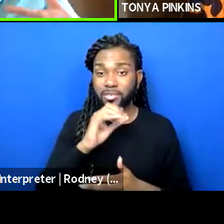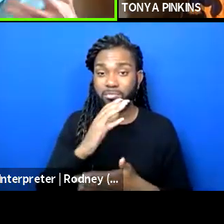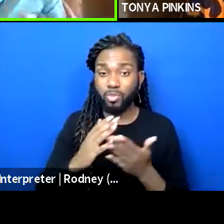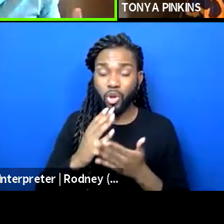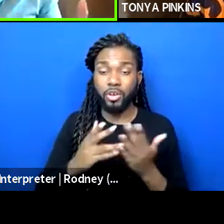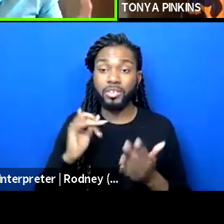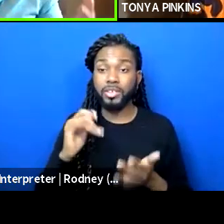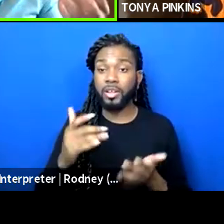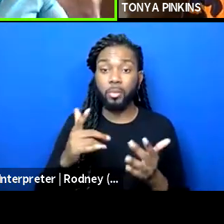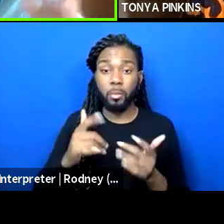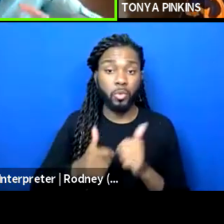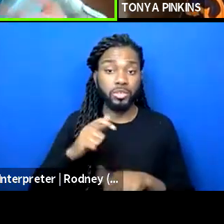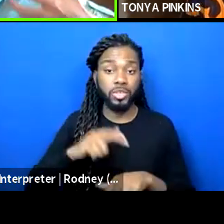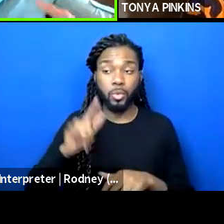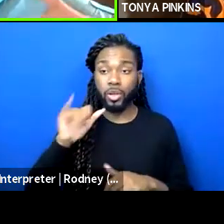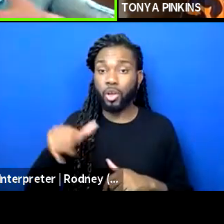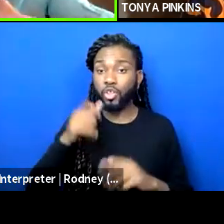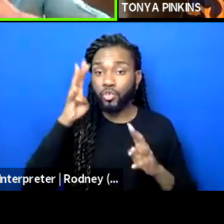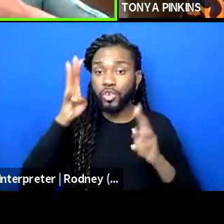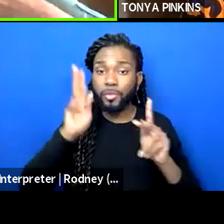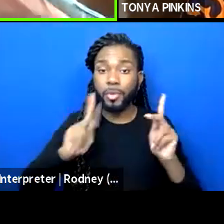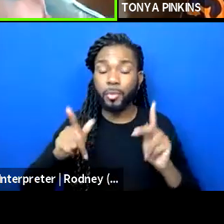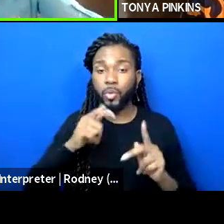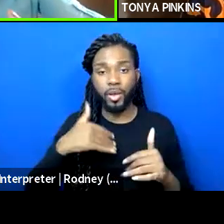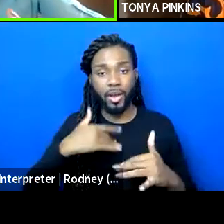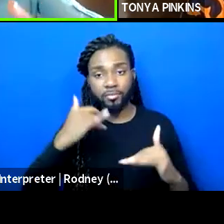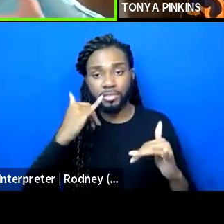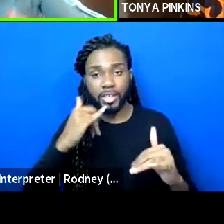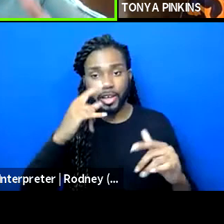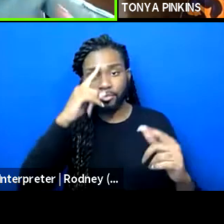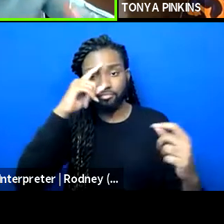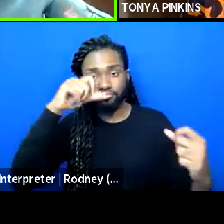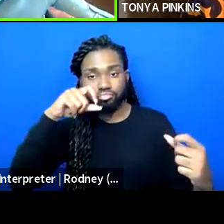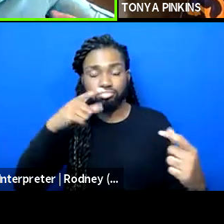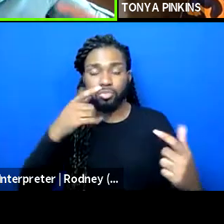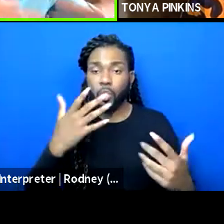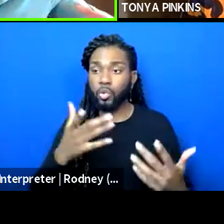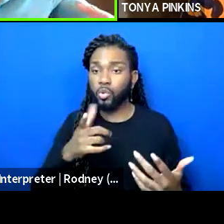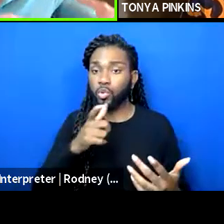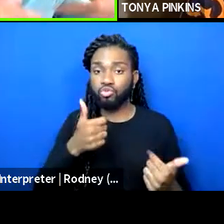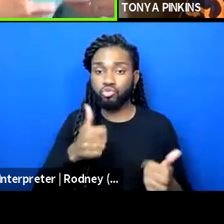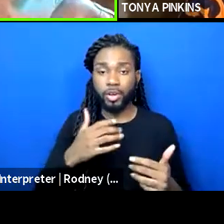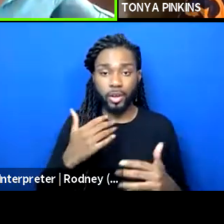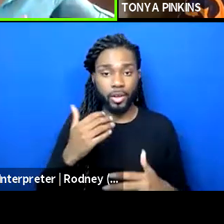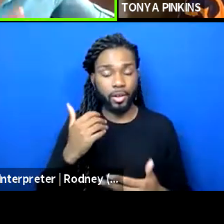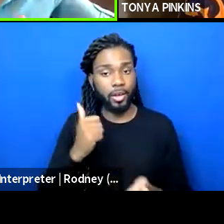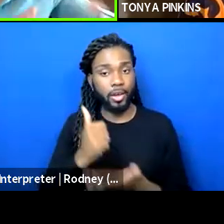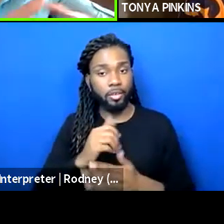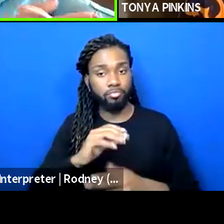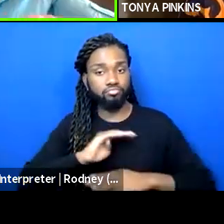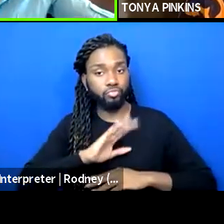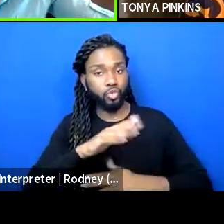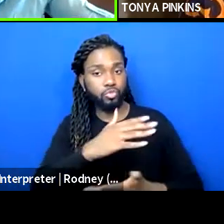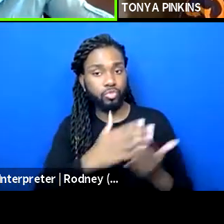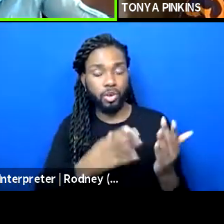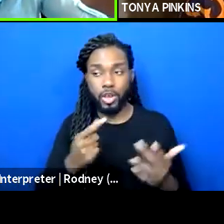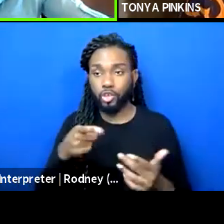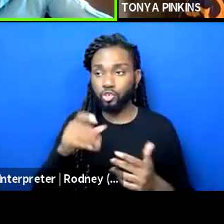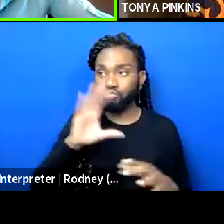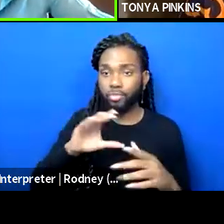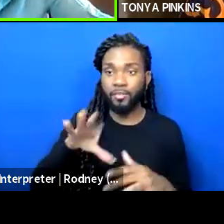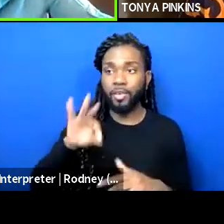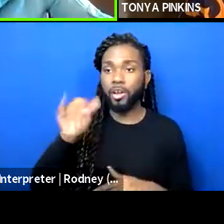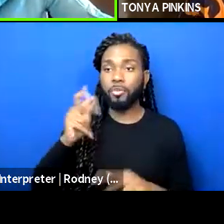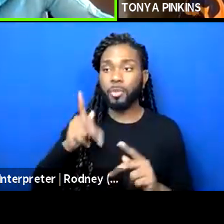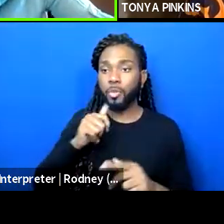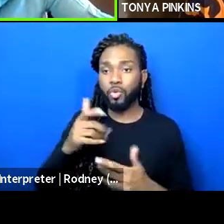creatives like-minded who want to help you fulfill your part, and then you help somebody else fulfill their part, and we work together.